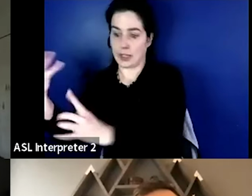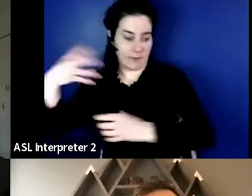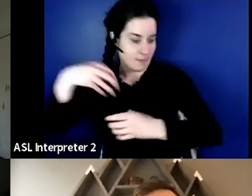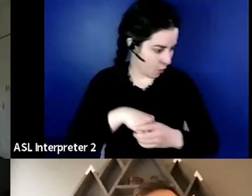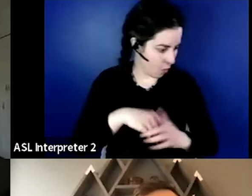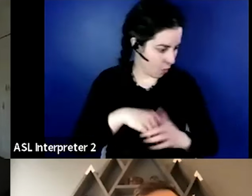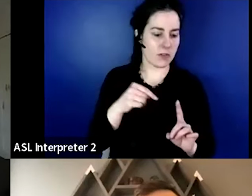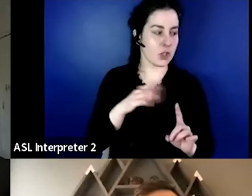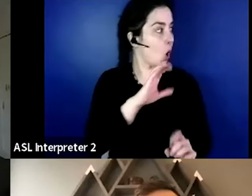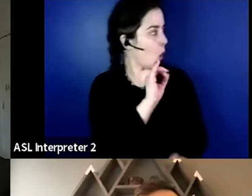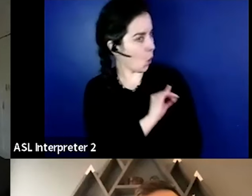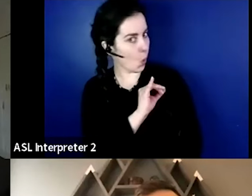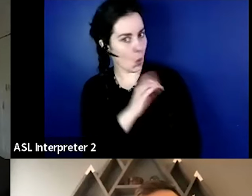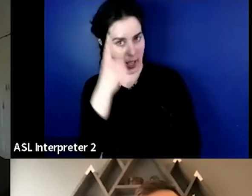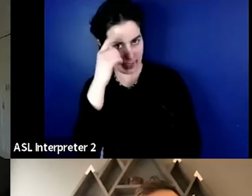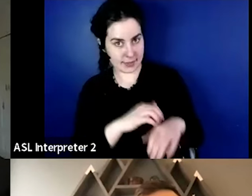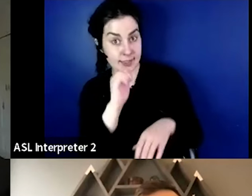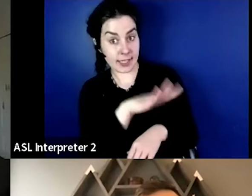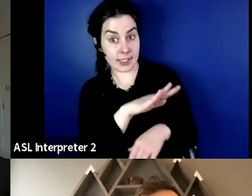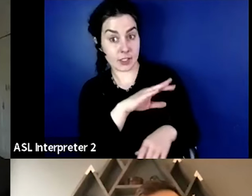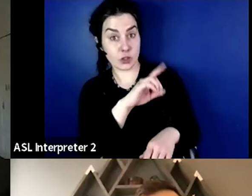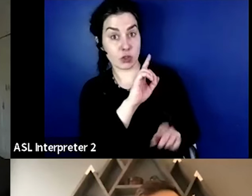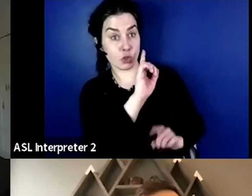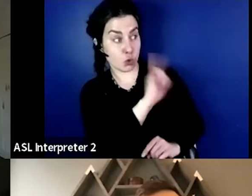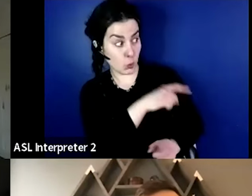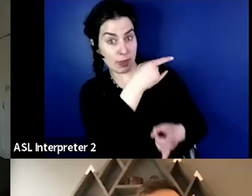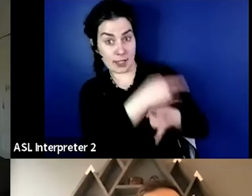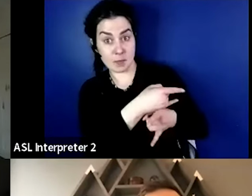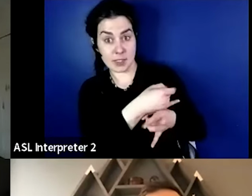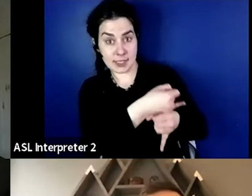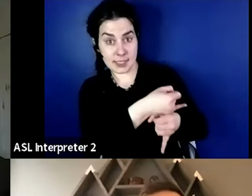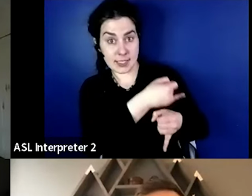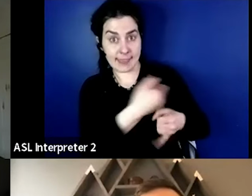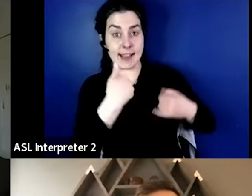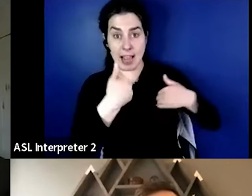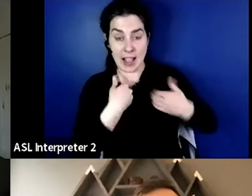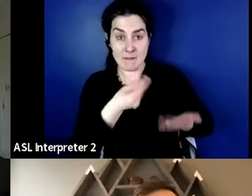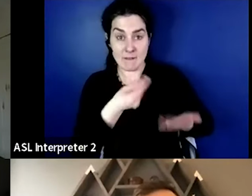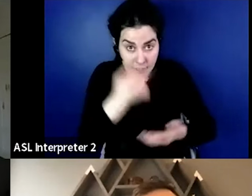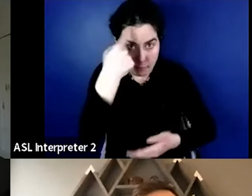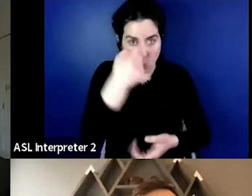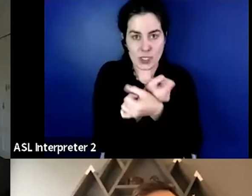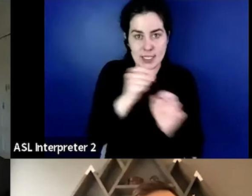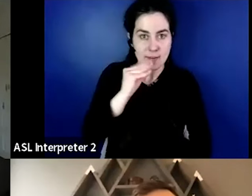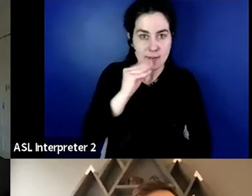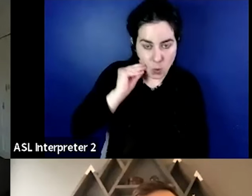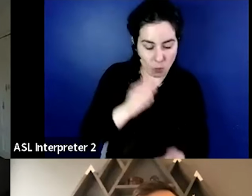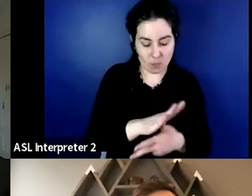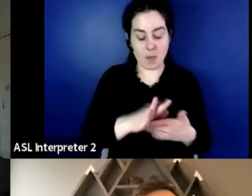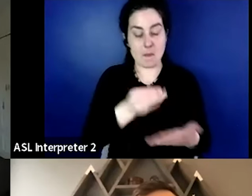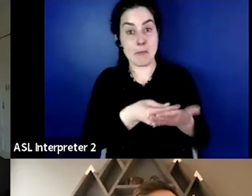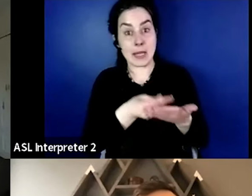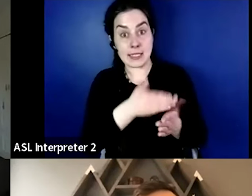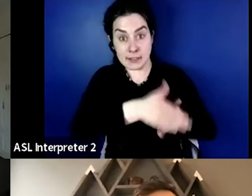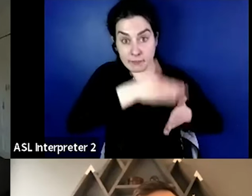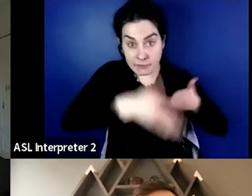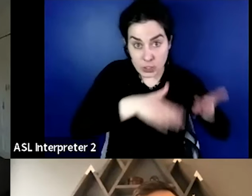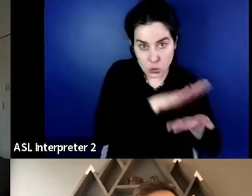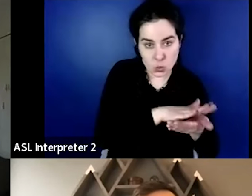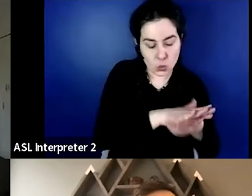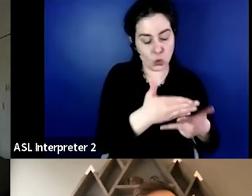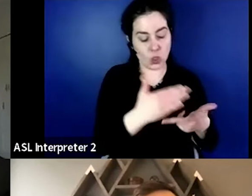can send students to their campus and they can get funding for Safe House. They can get money to finish their school. They can get help with academics, and I